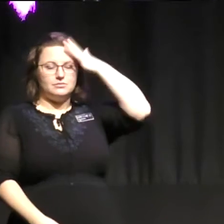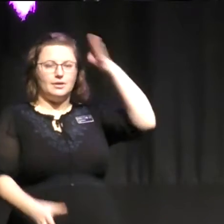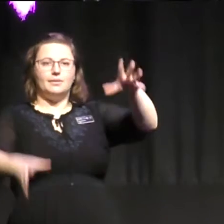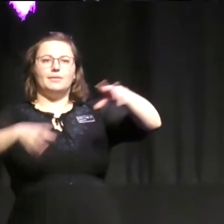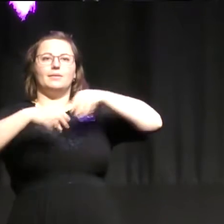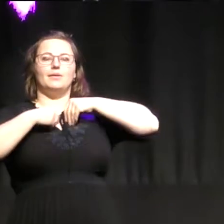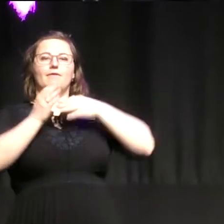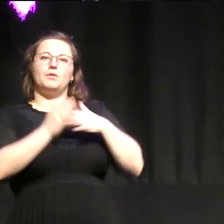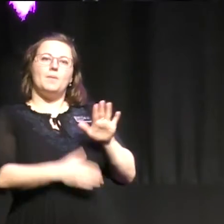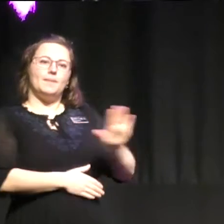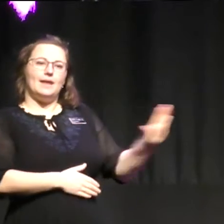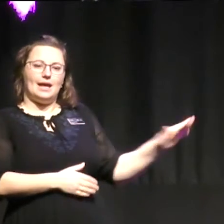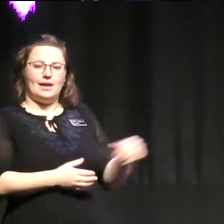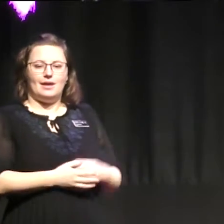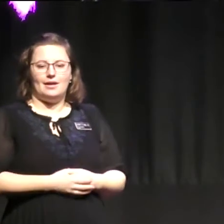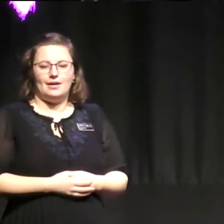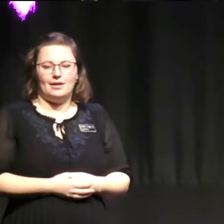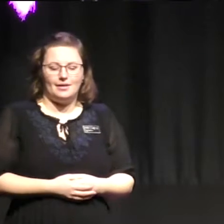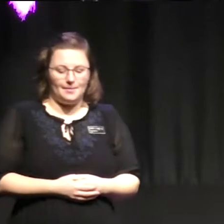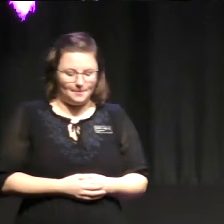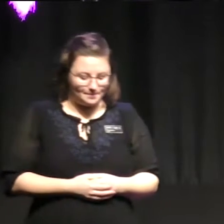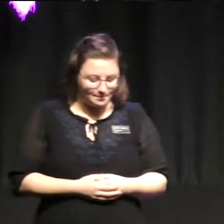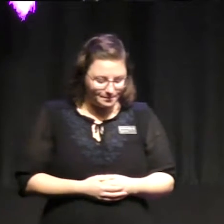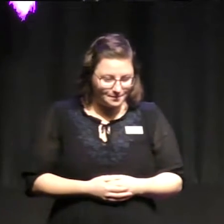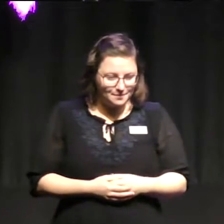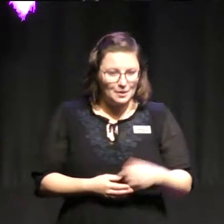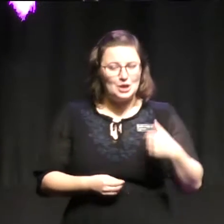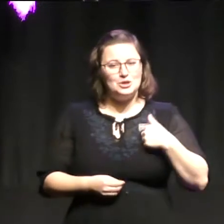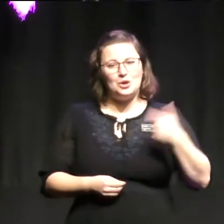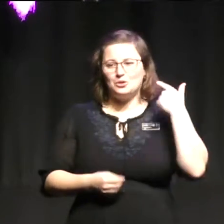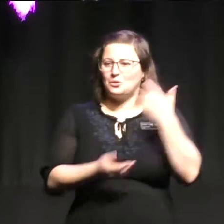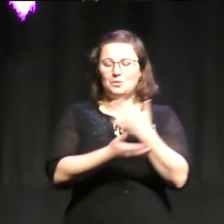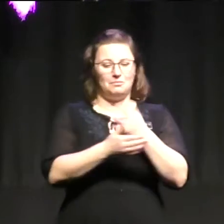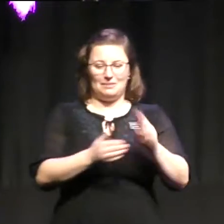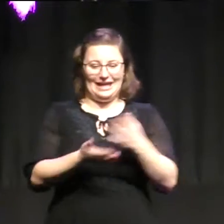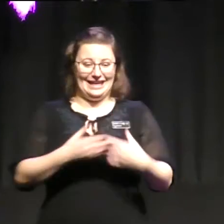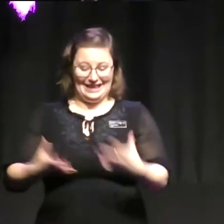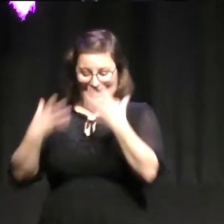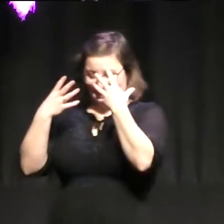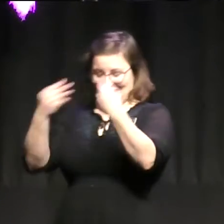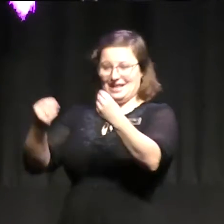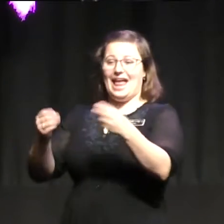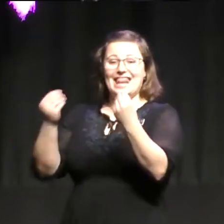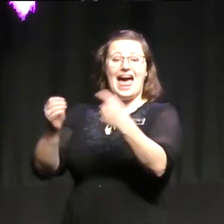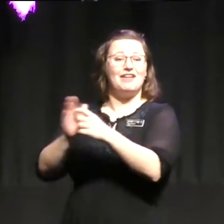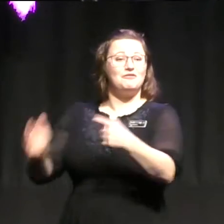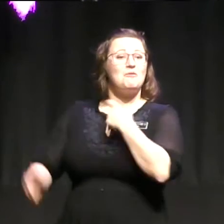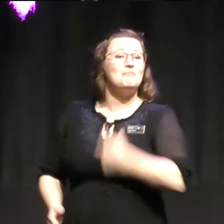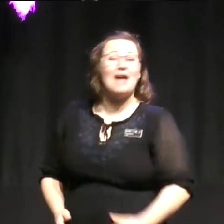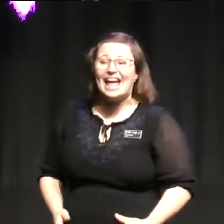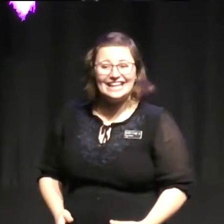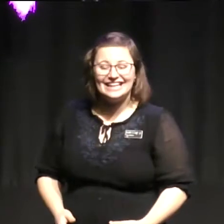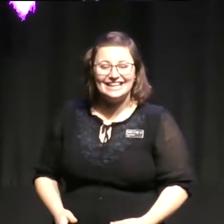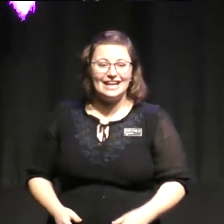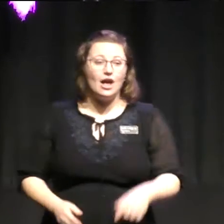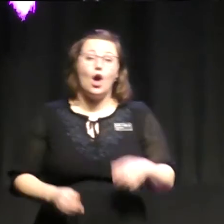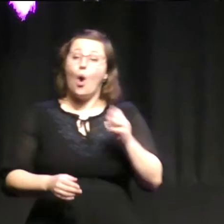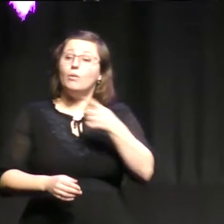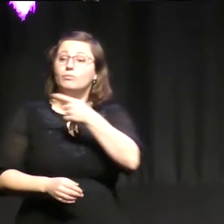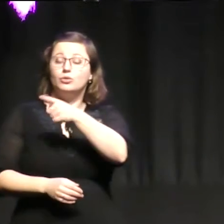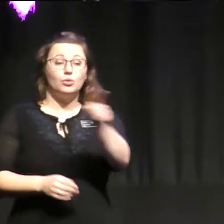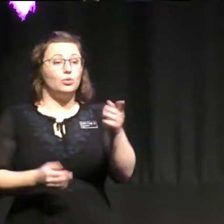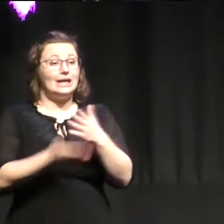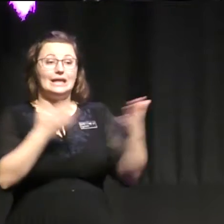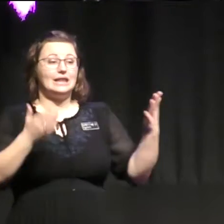themselves? I think there's nothing to learn from me. Unless you are in love, you